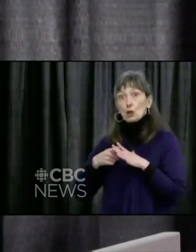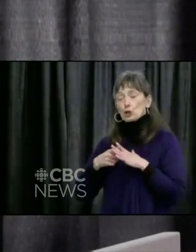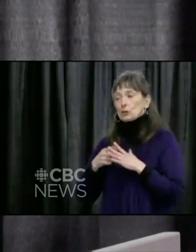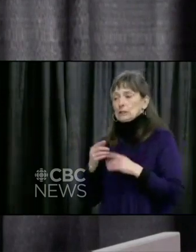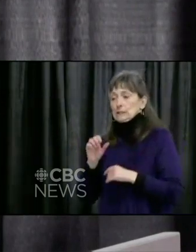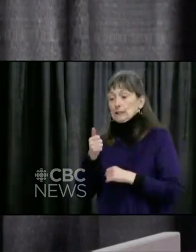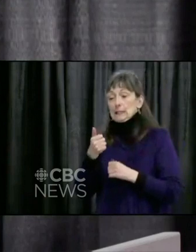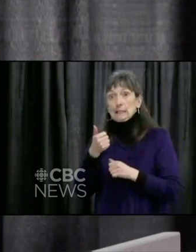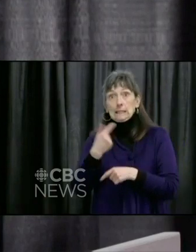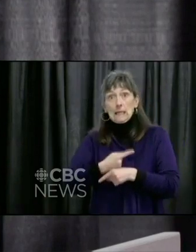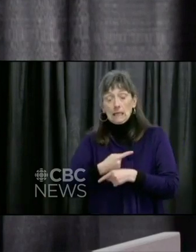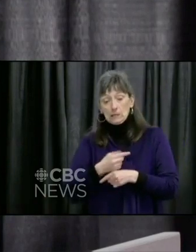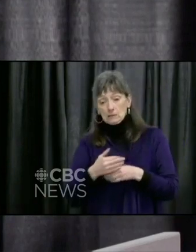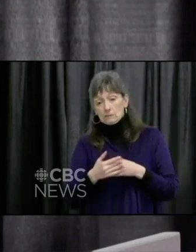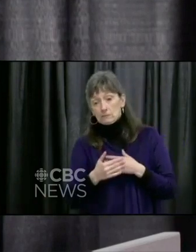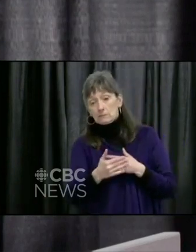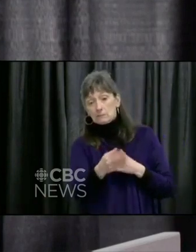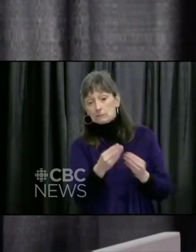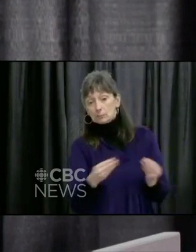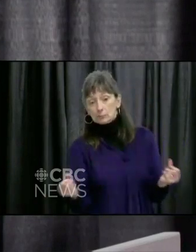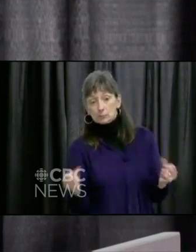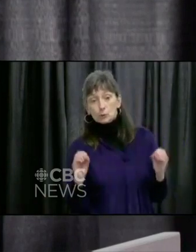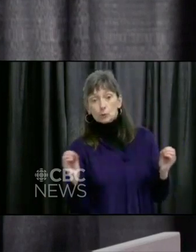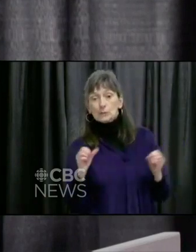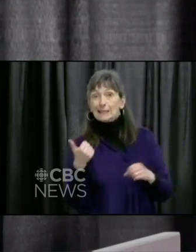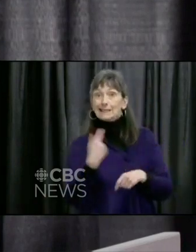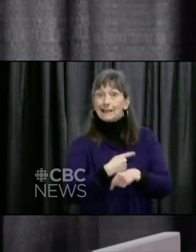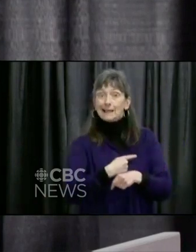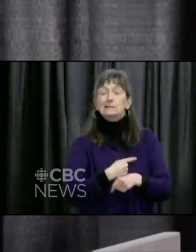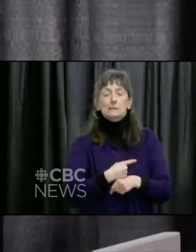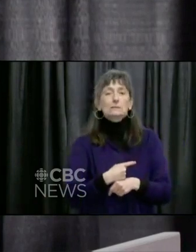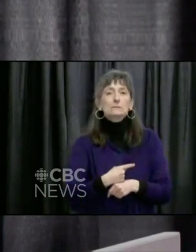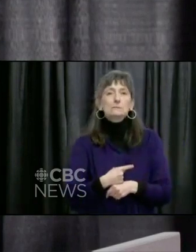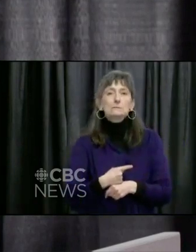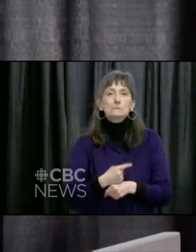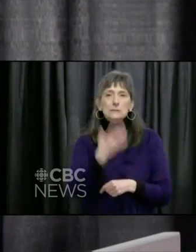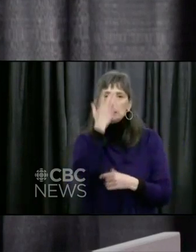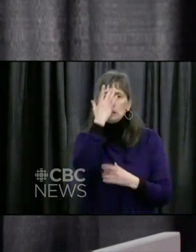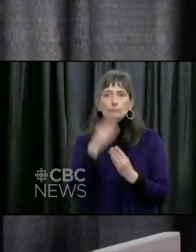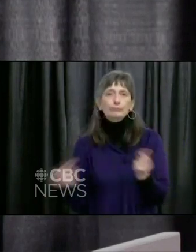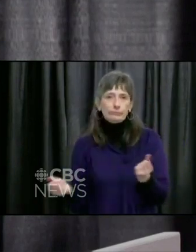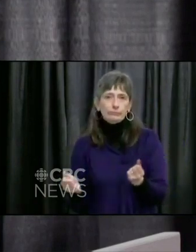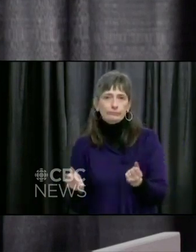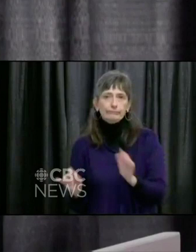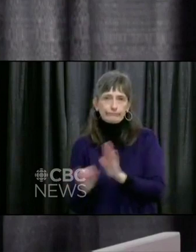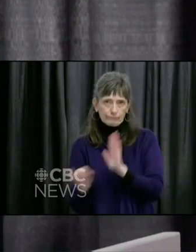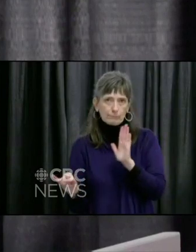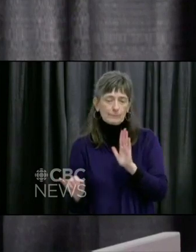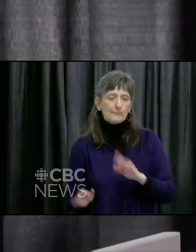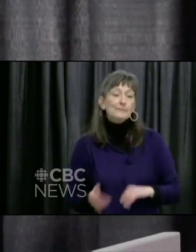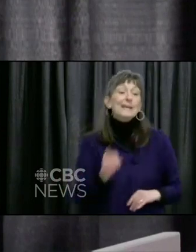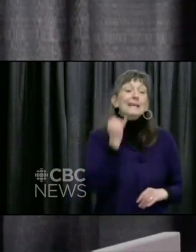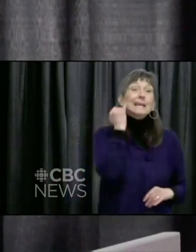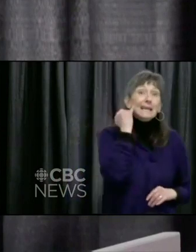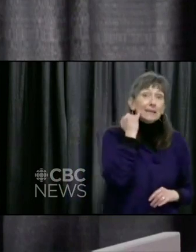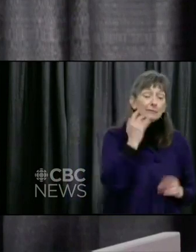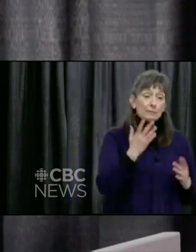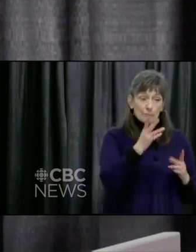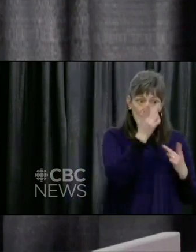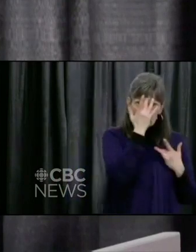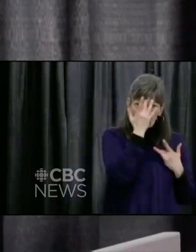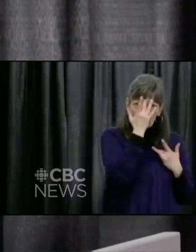recovered, provided their symptoms are now resolved. If somebody was sicker than that, say they were admitted to hospital